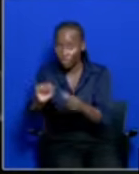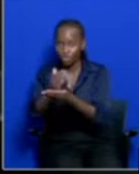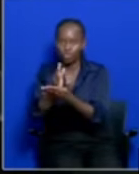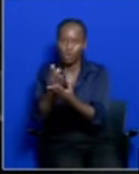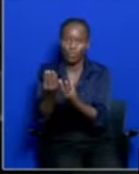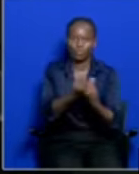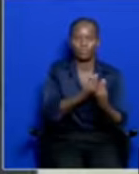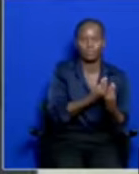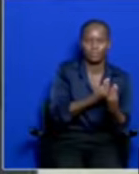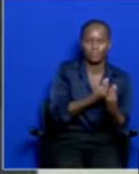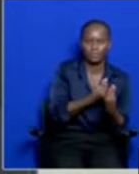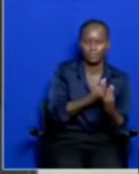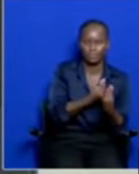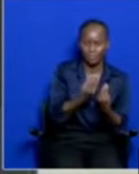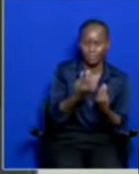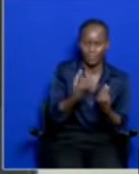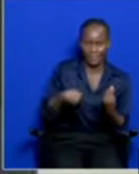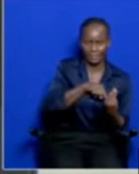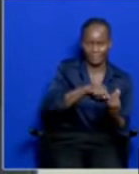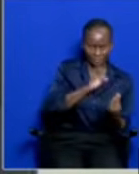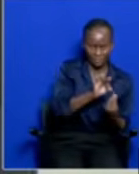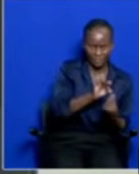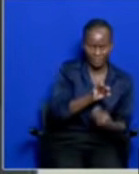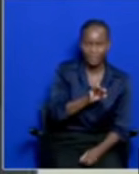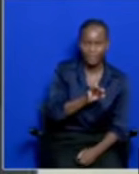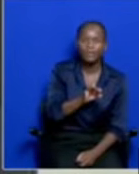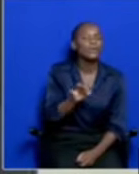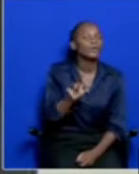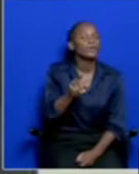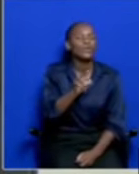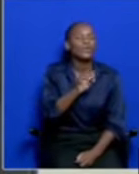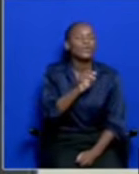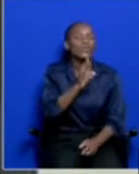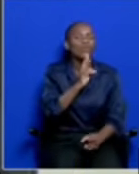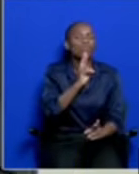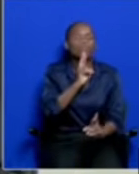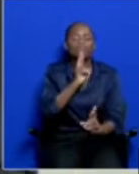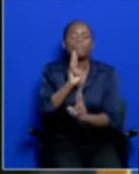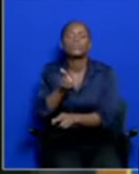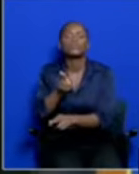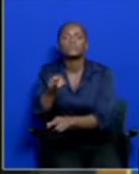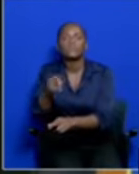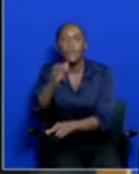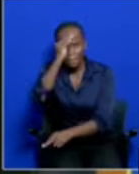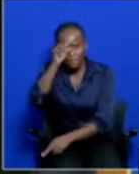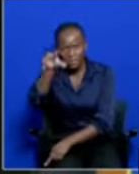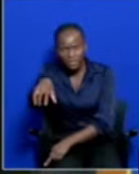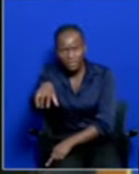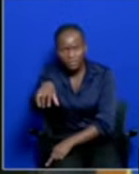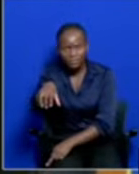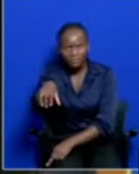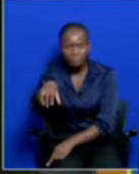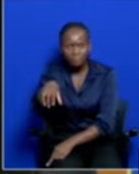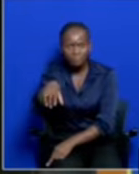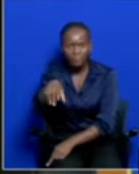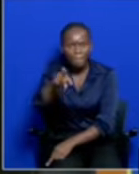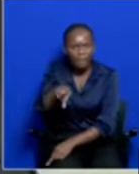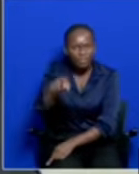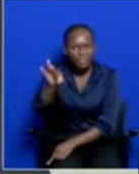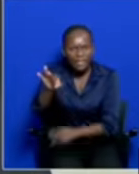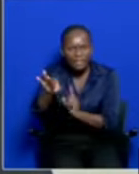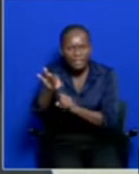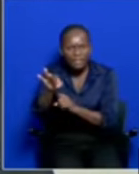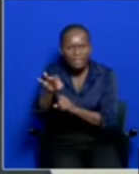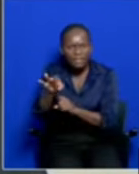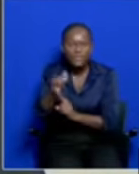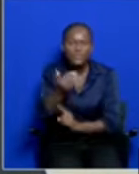And who reported it to Patfontein subs? Is it EMPD or is it the complainant? It will be